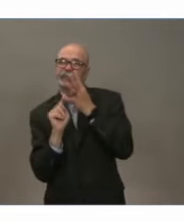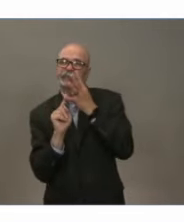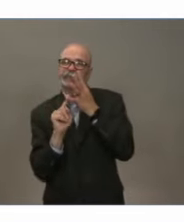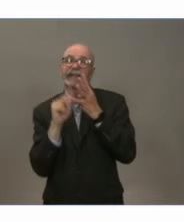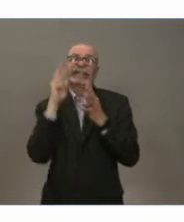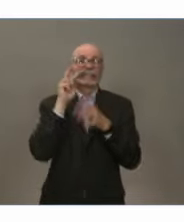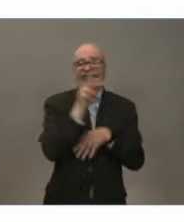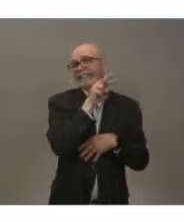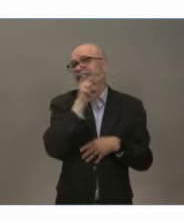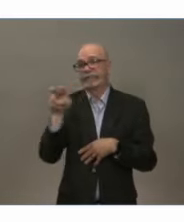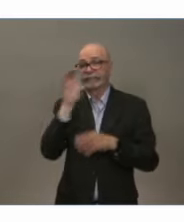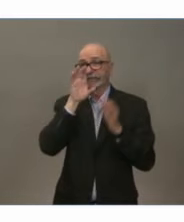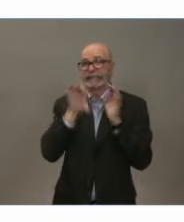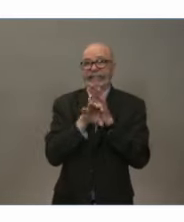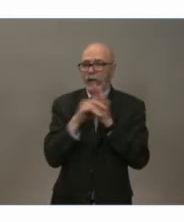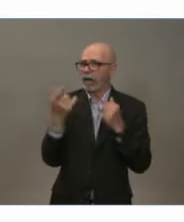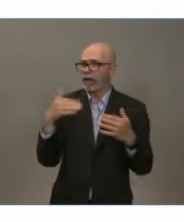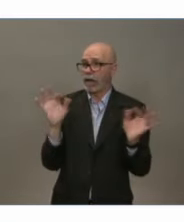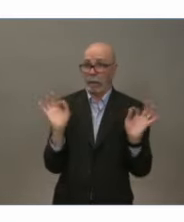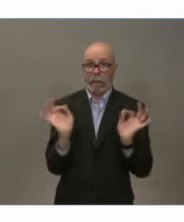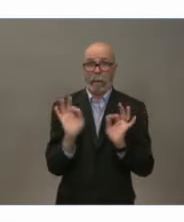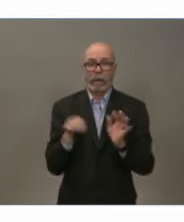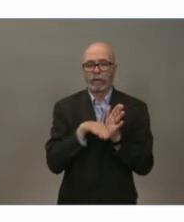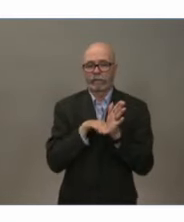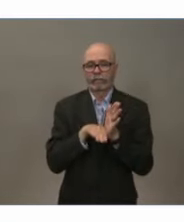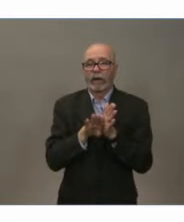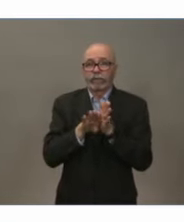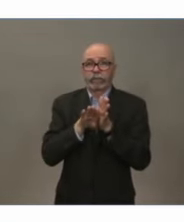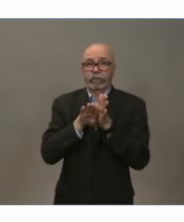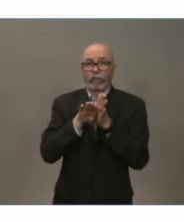no steep peaks within that curve.